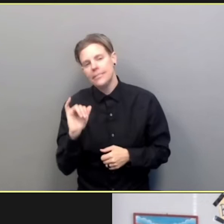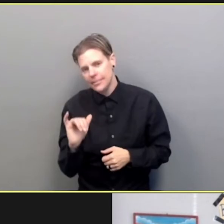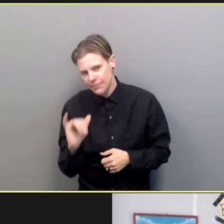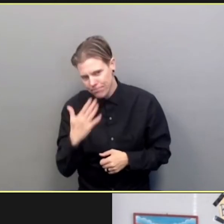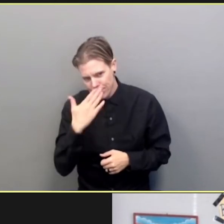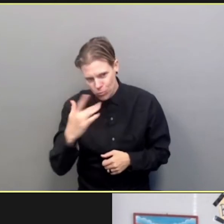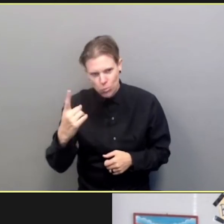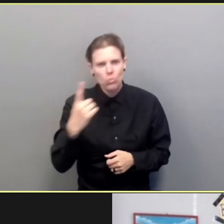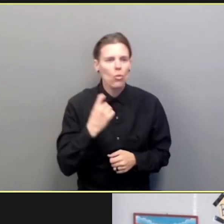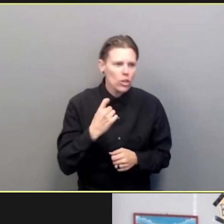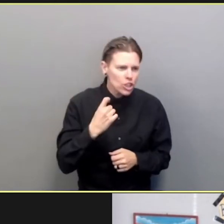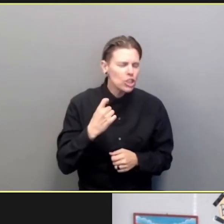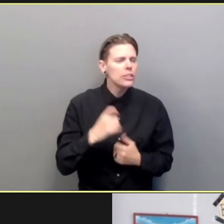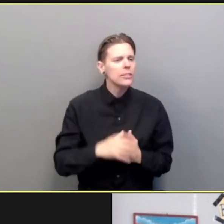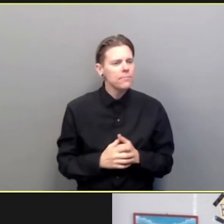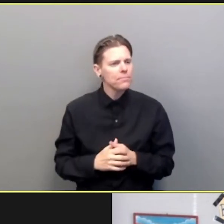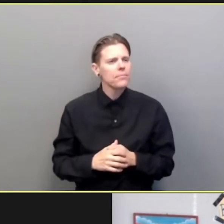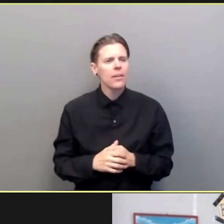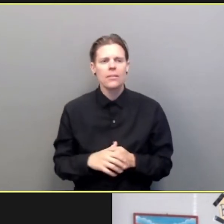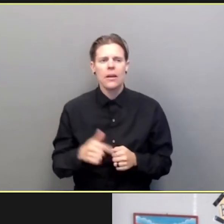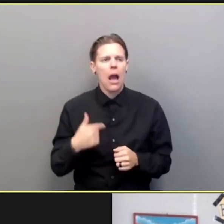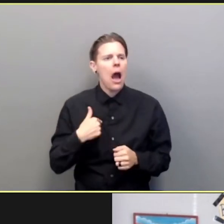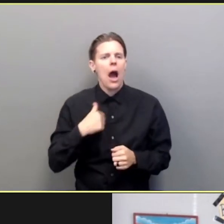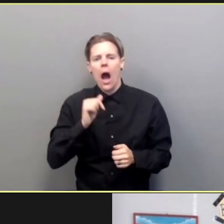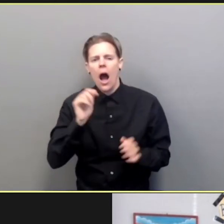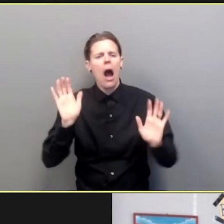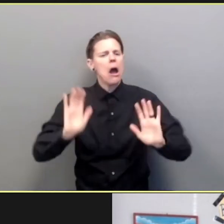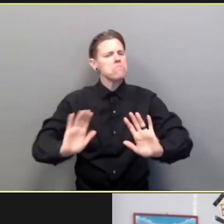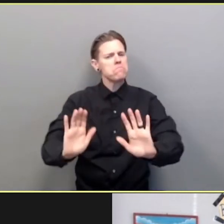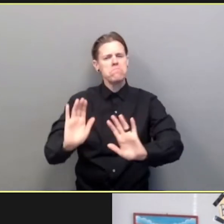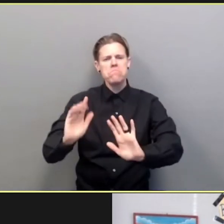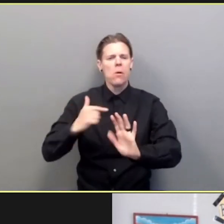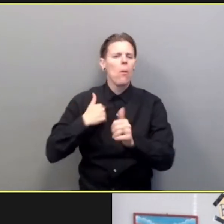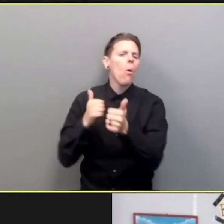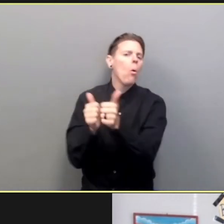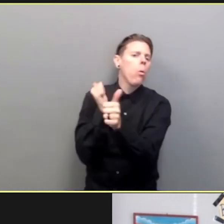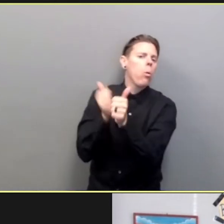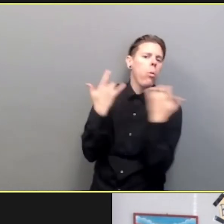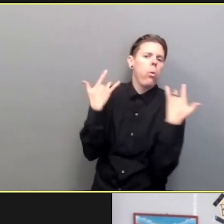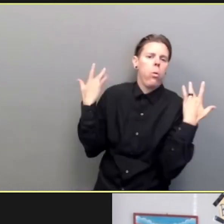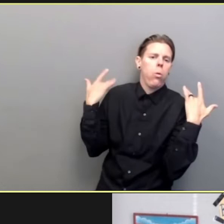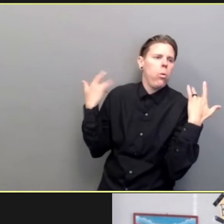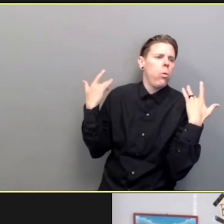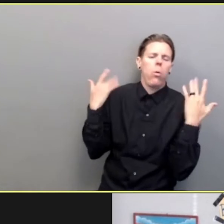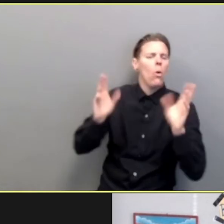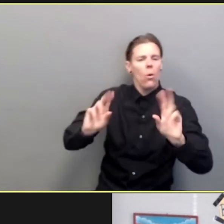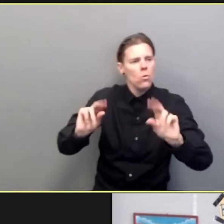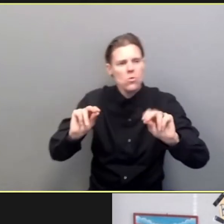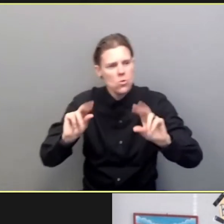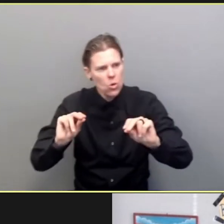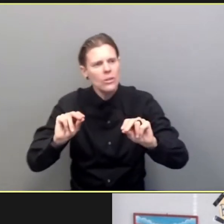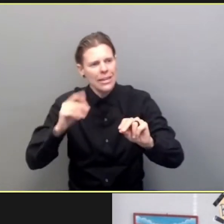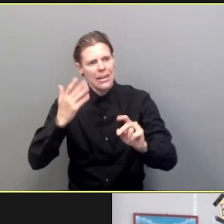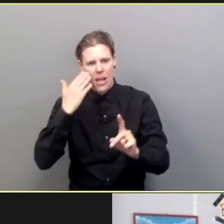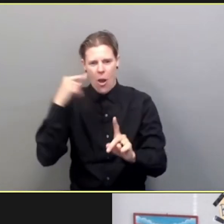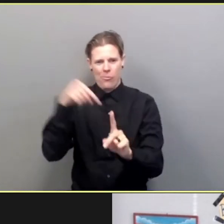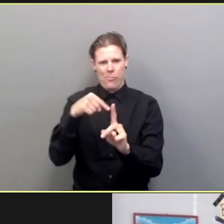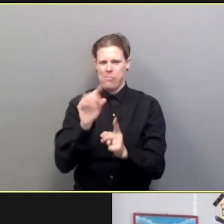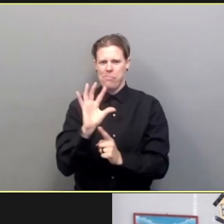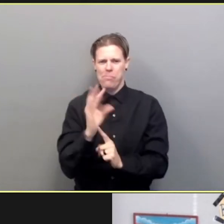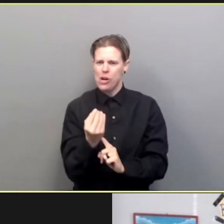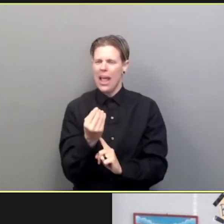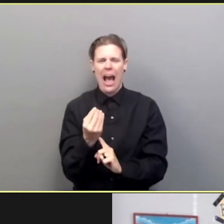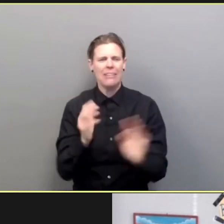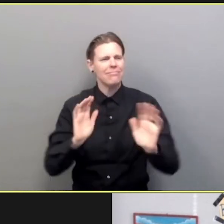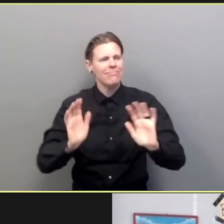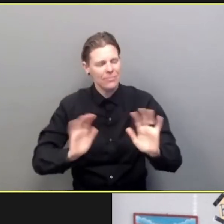not avoid public health directives because we're burned out. We're trying to find that middle path